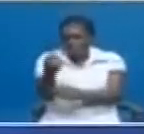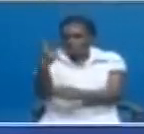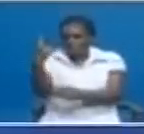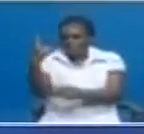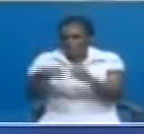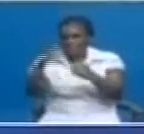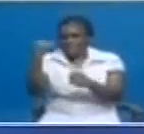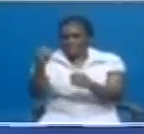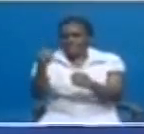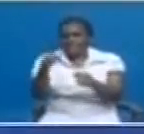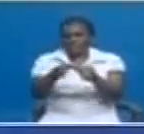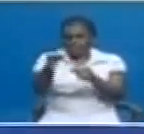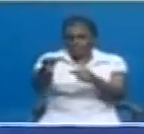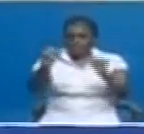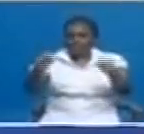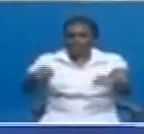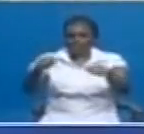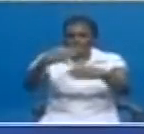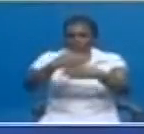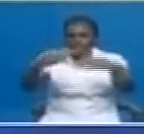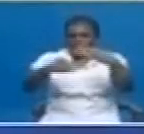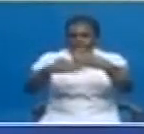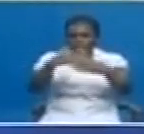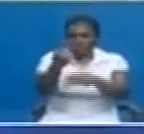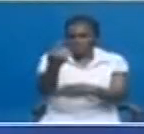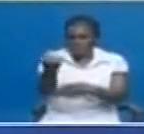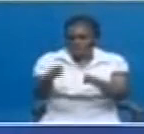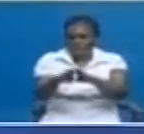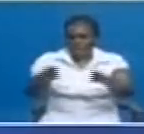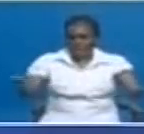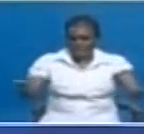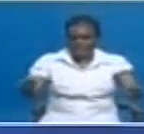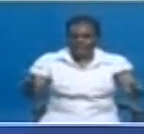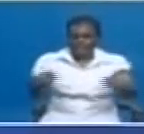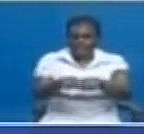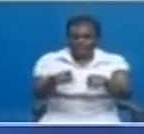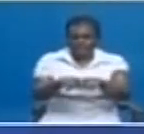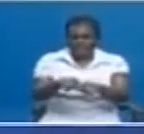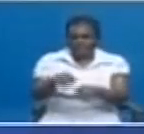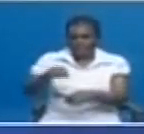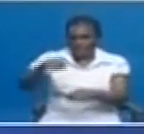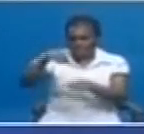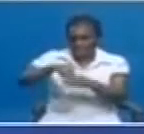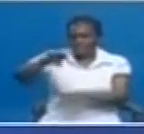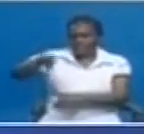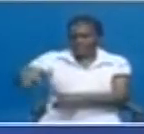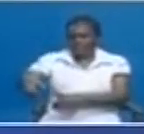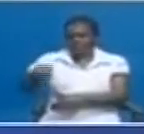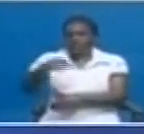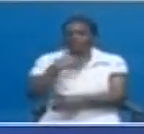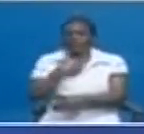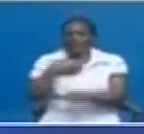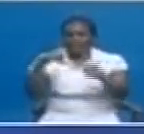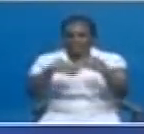cubic meters and can therefore be built on small piece of land, even in peri-urban areas. Peter installed the